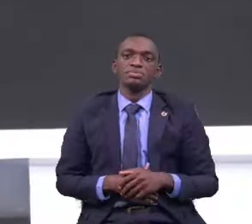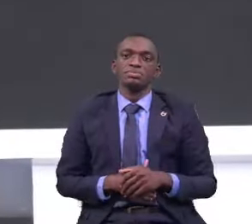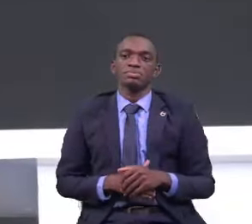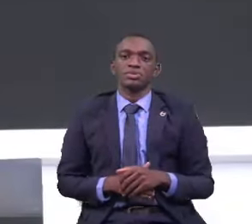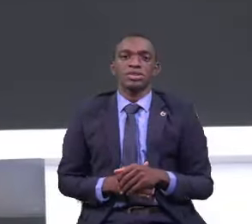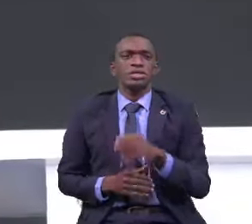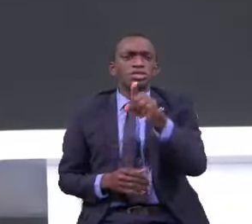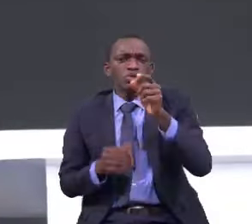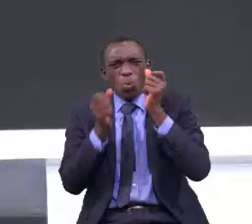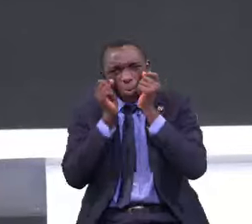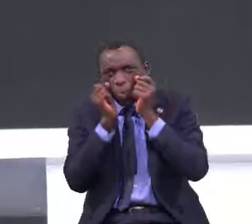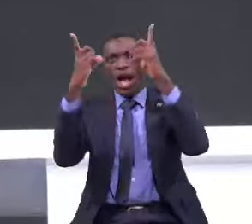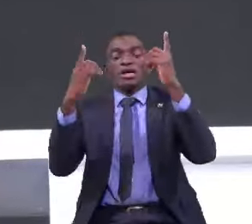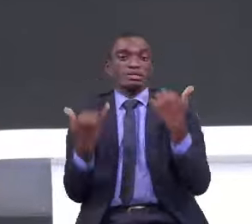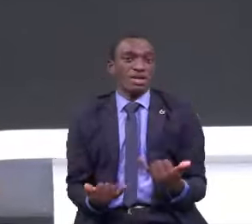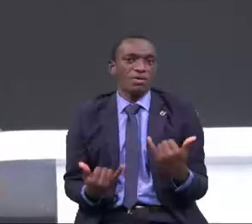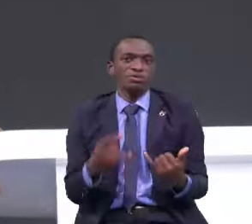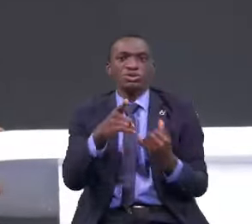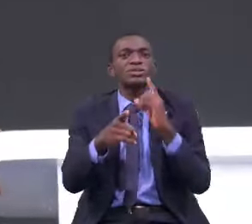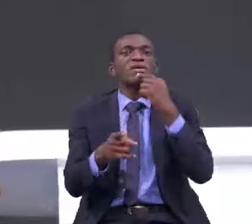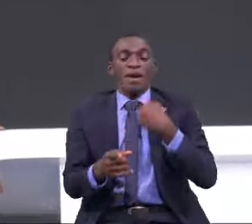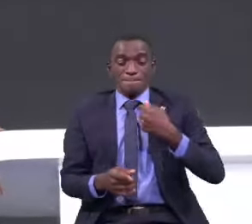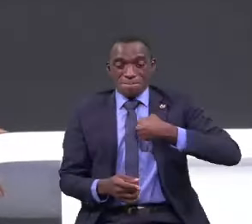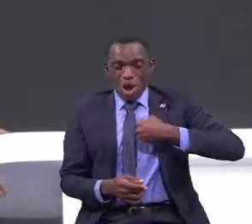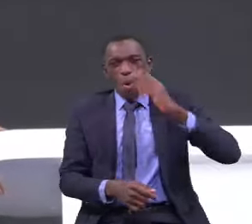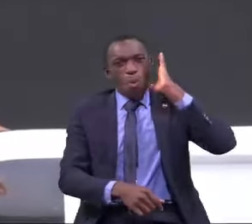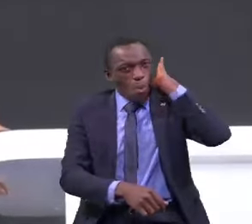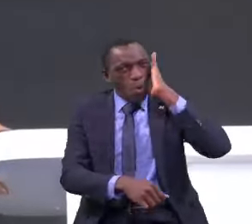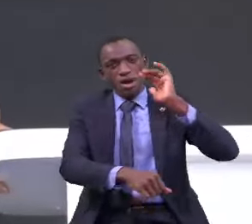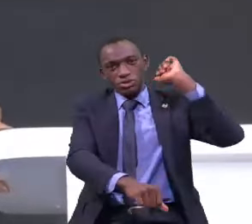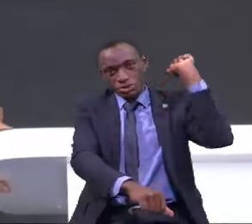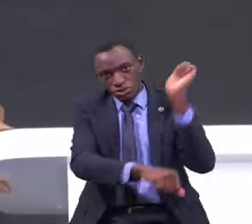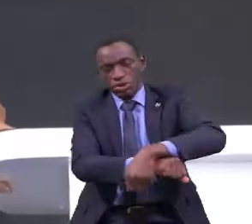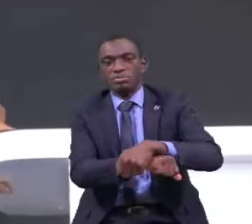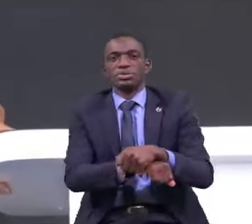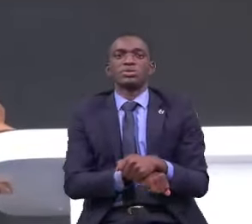You wake up and you say, I will subdue you.